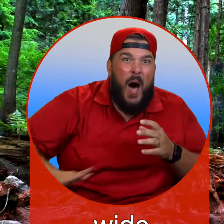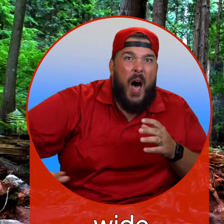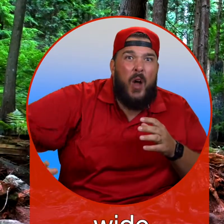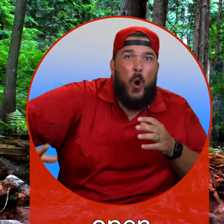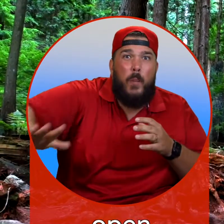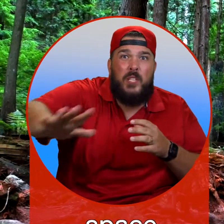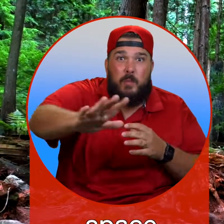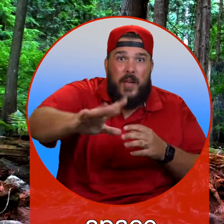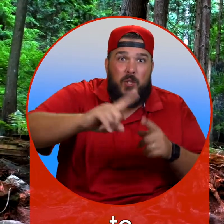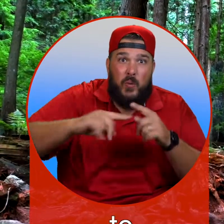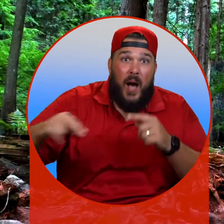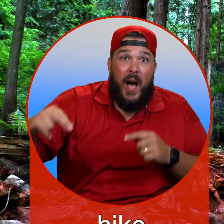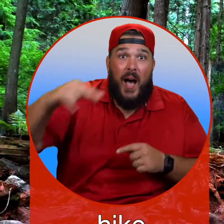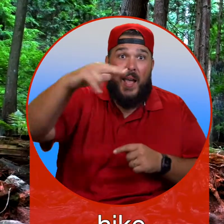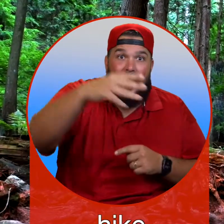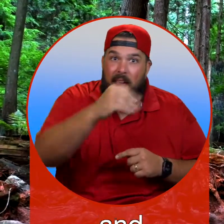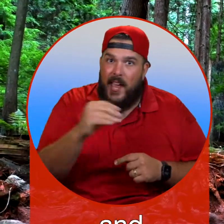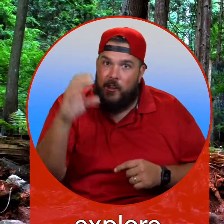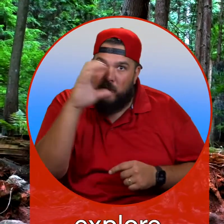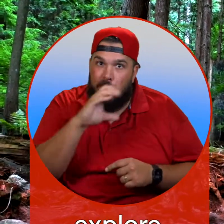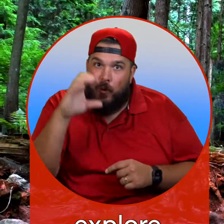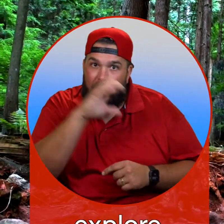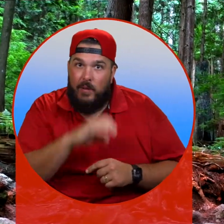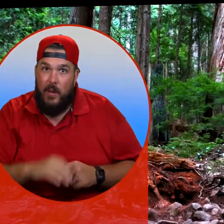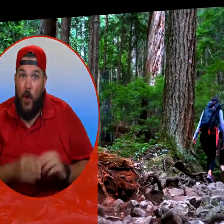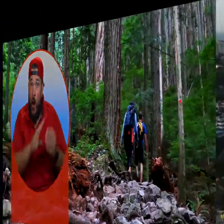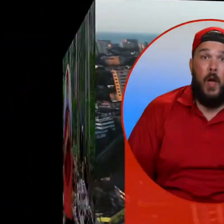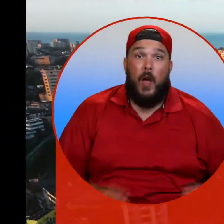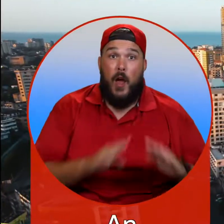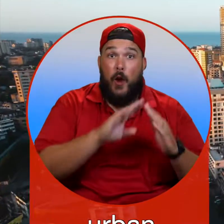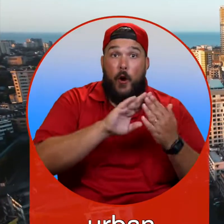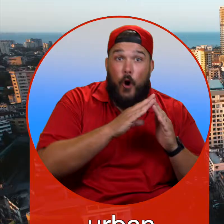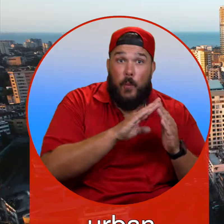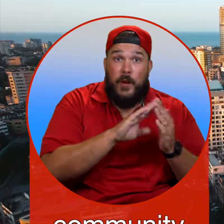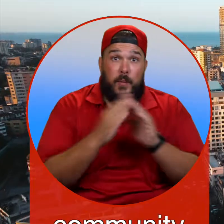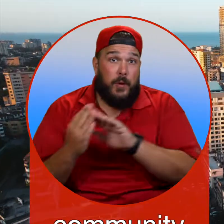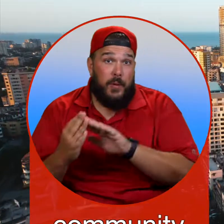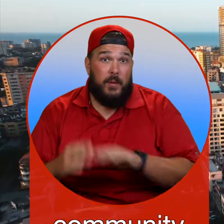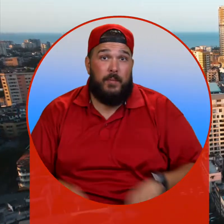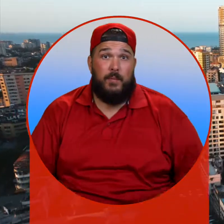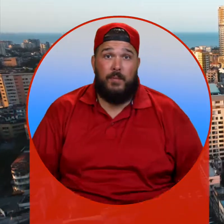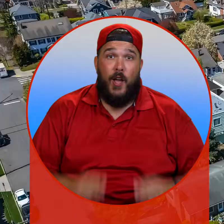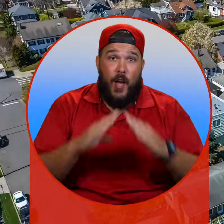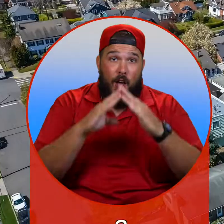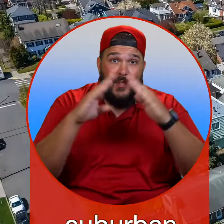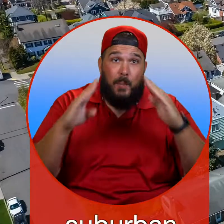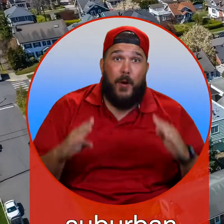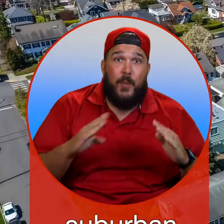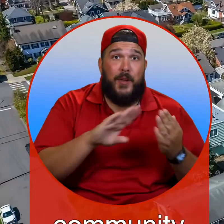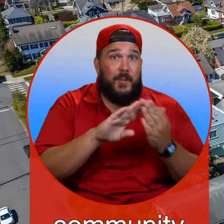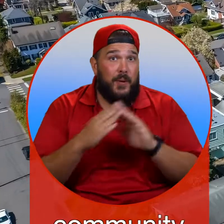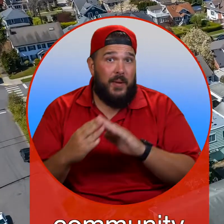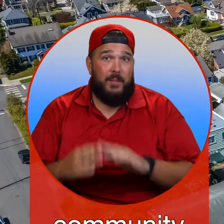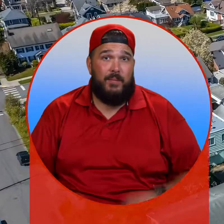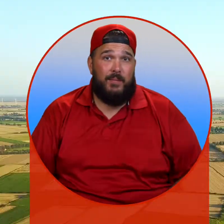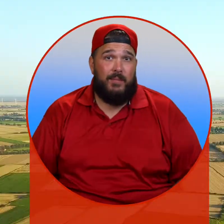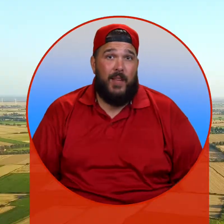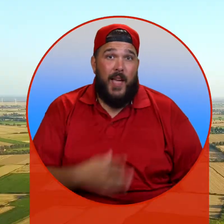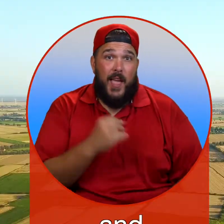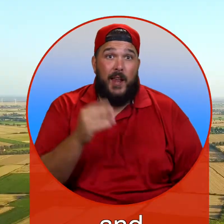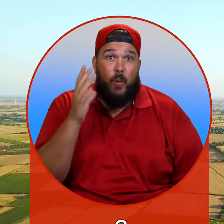of wide open space to hike and explore. An urban community, a suburban